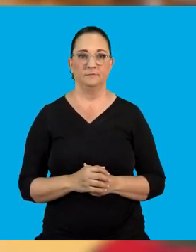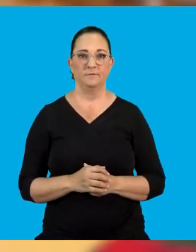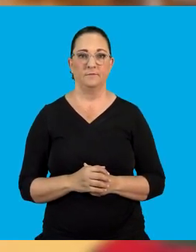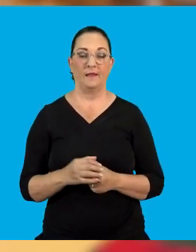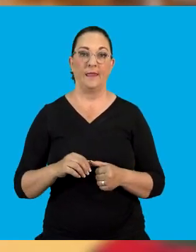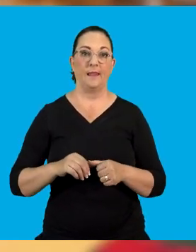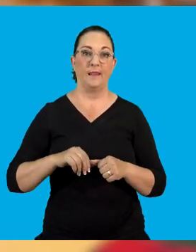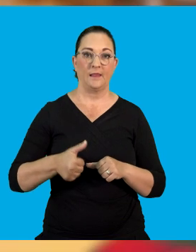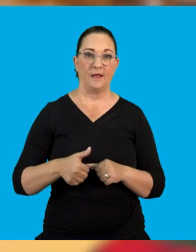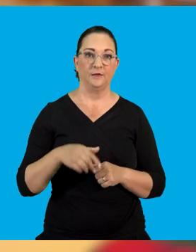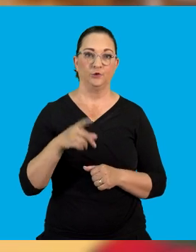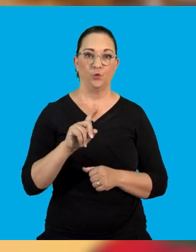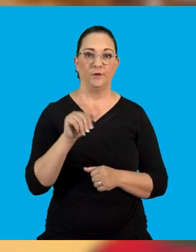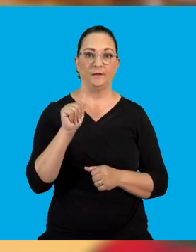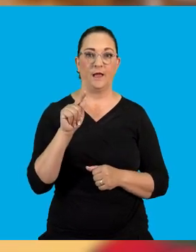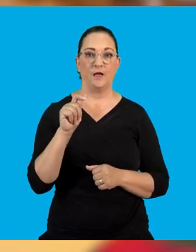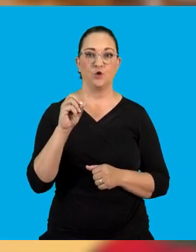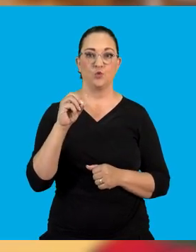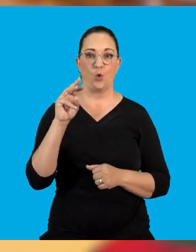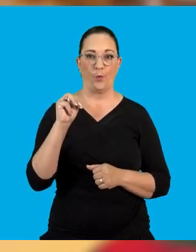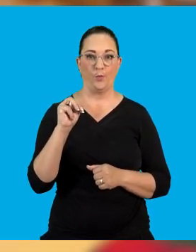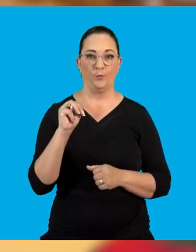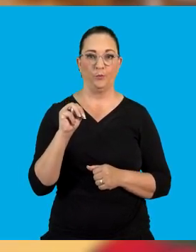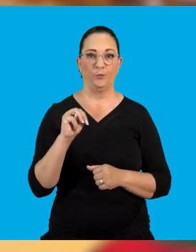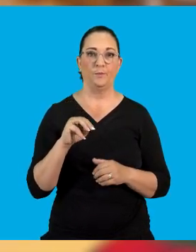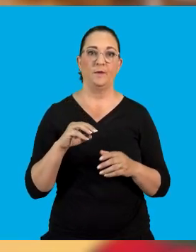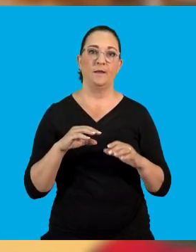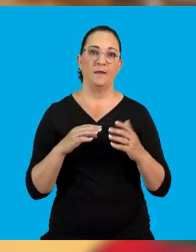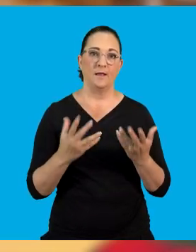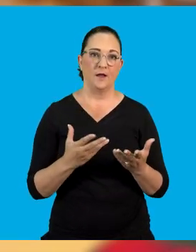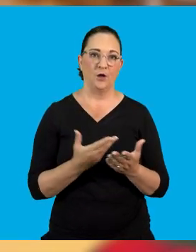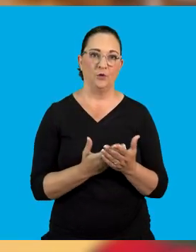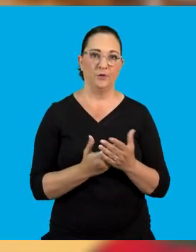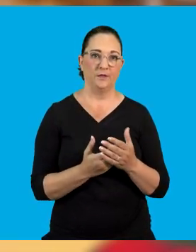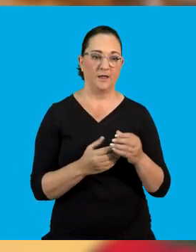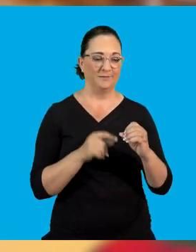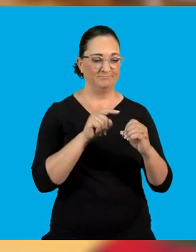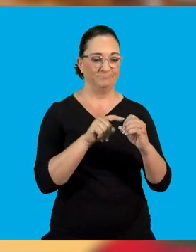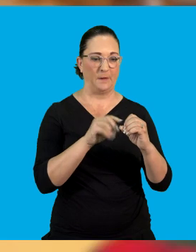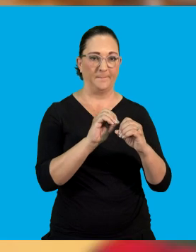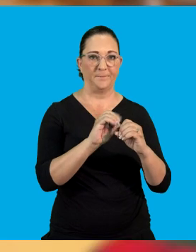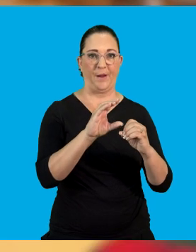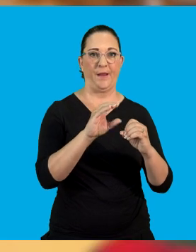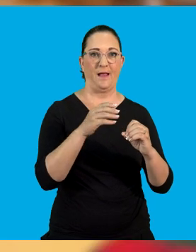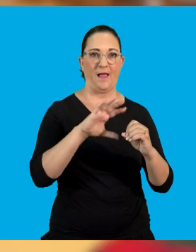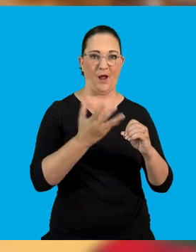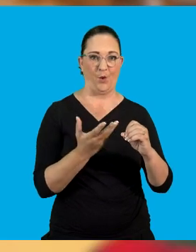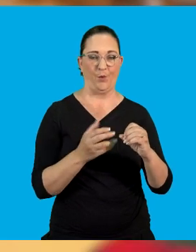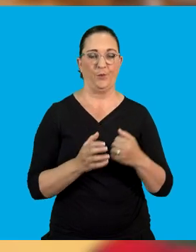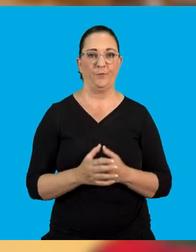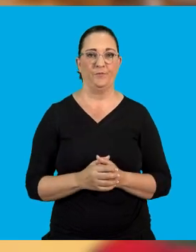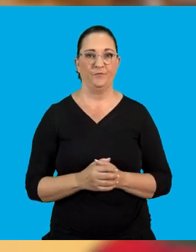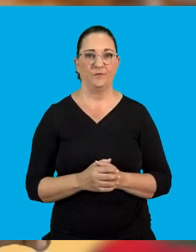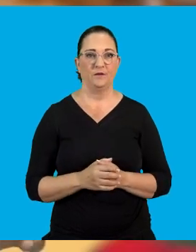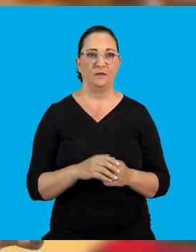moving on to our next now atom, when we're saying that how do we then charge the material? We know that when